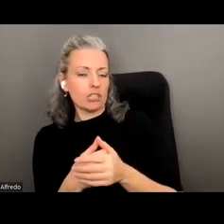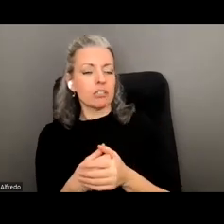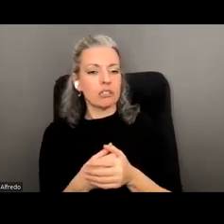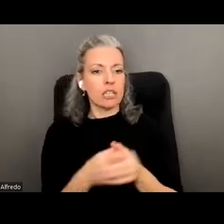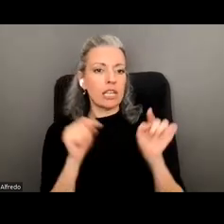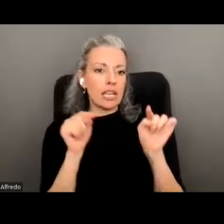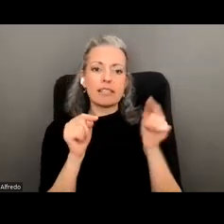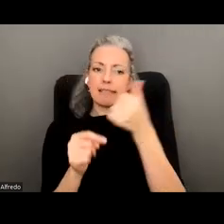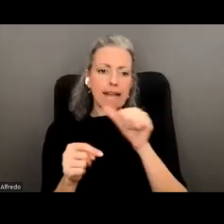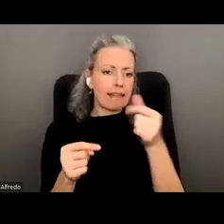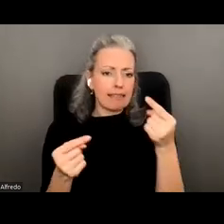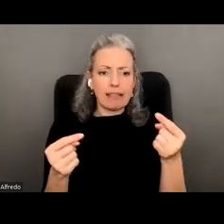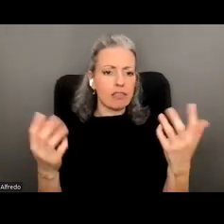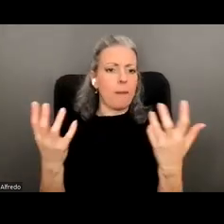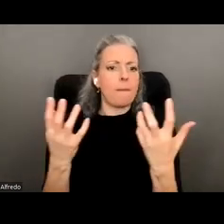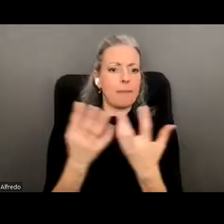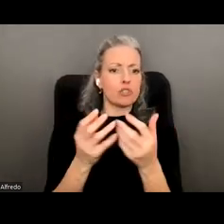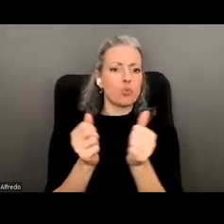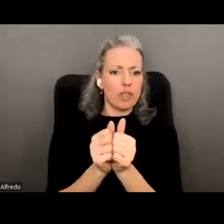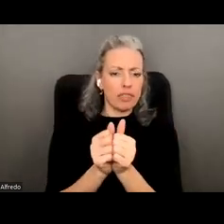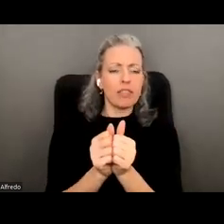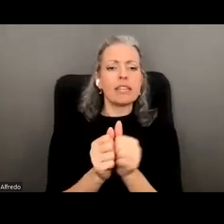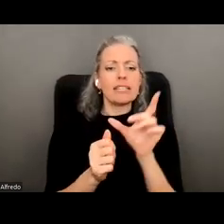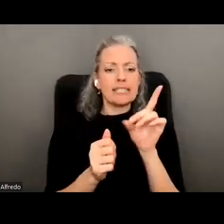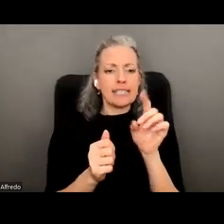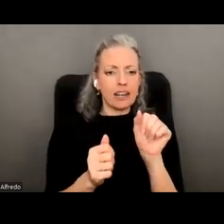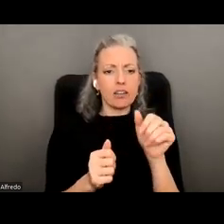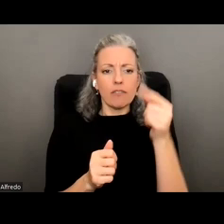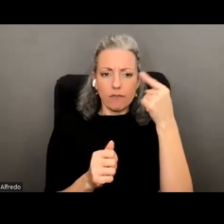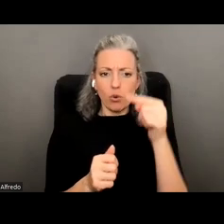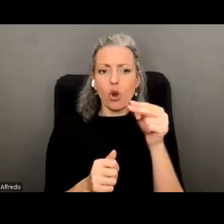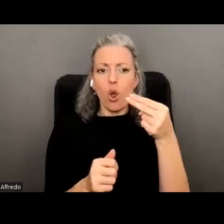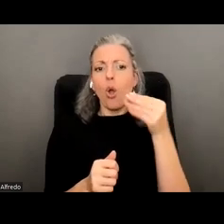is anything having to do with homelessness data, whether it's